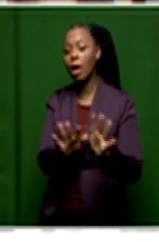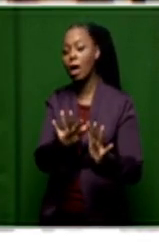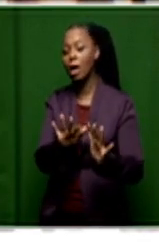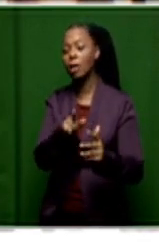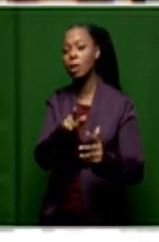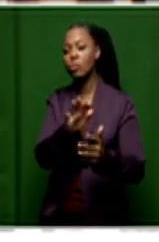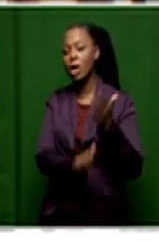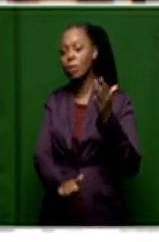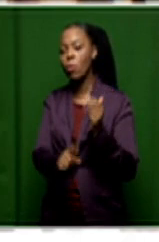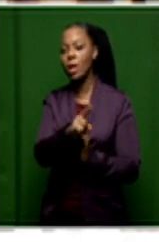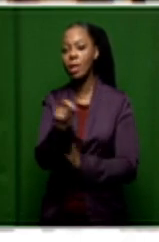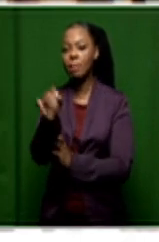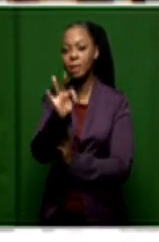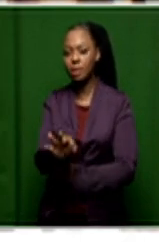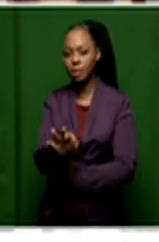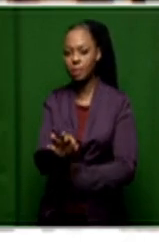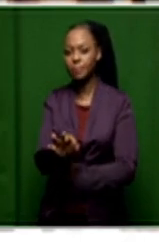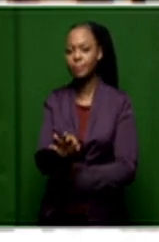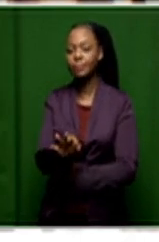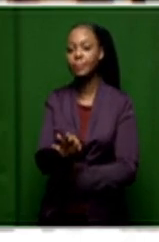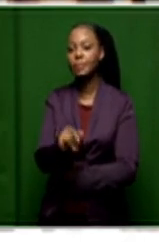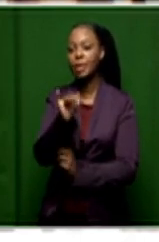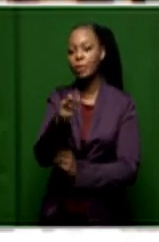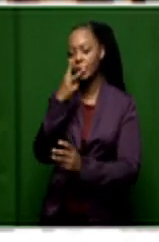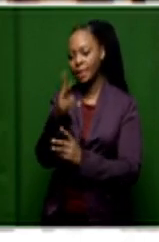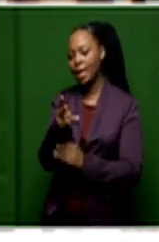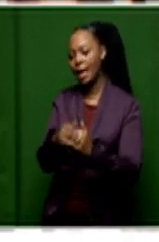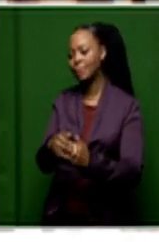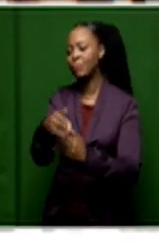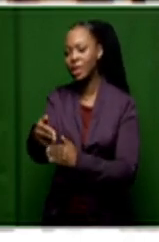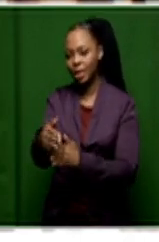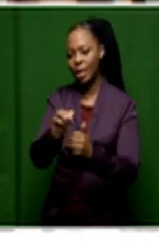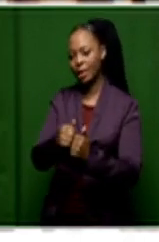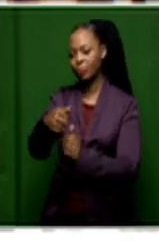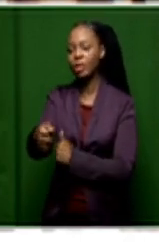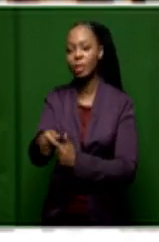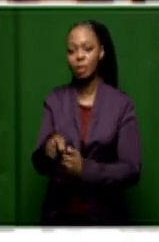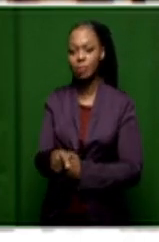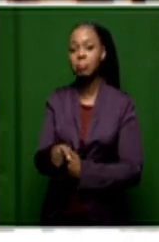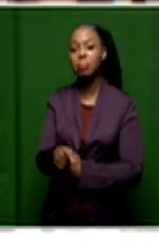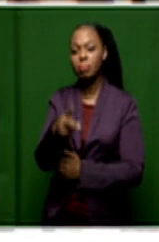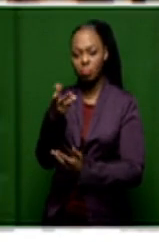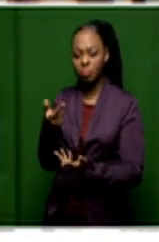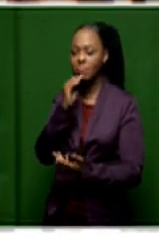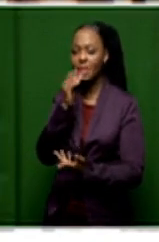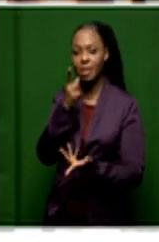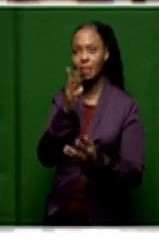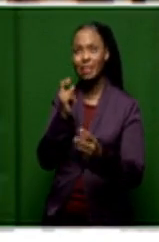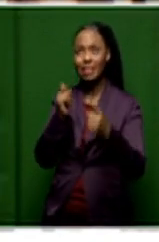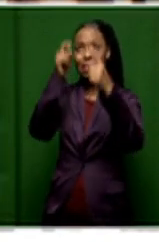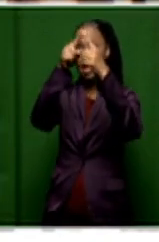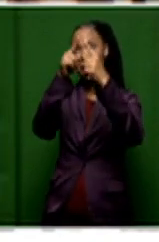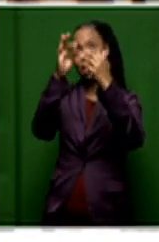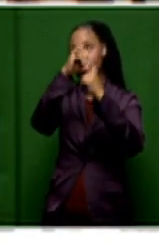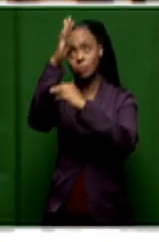contract by is 100%. When you see an expansion, proportionately, the sky's the limit, 1,000%.